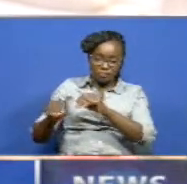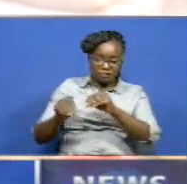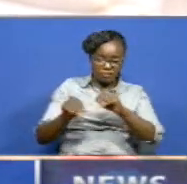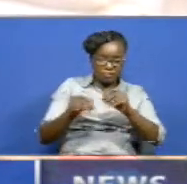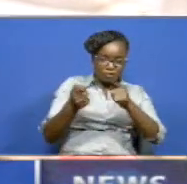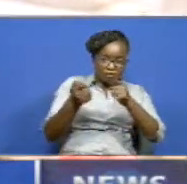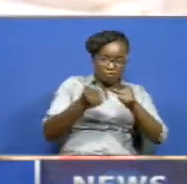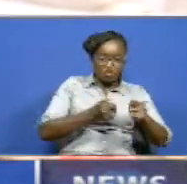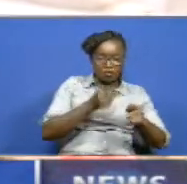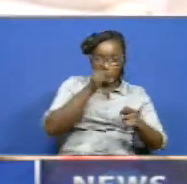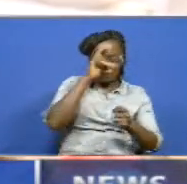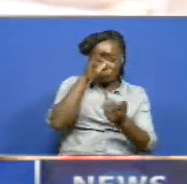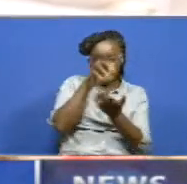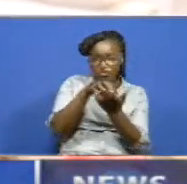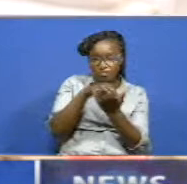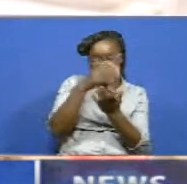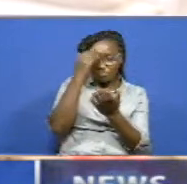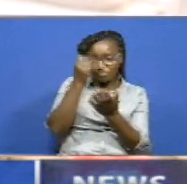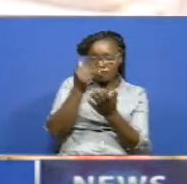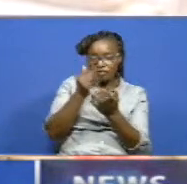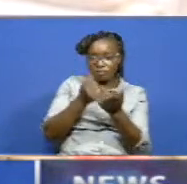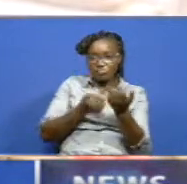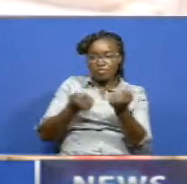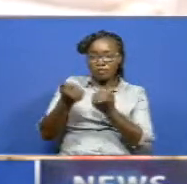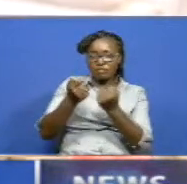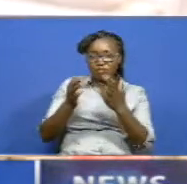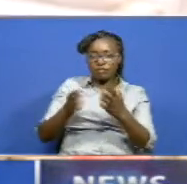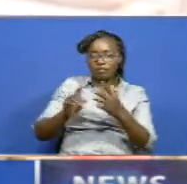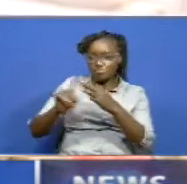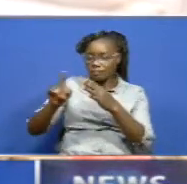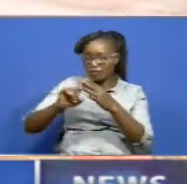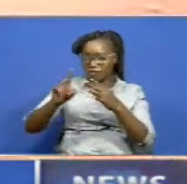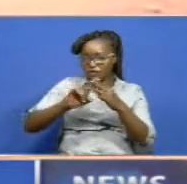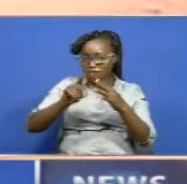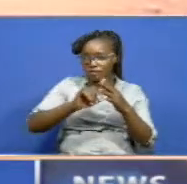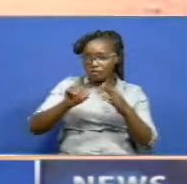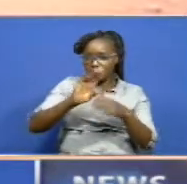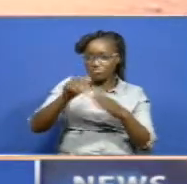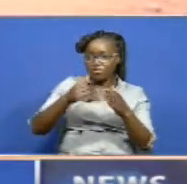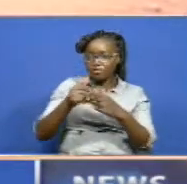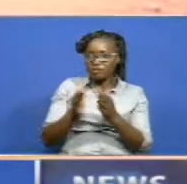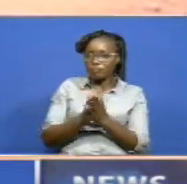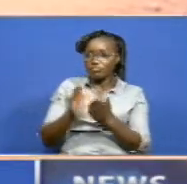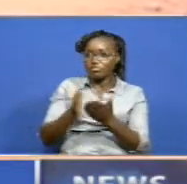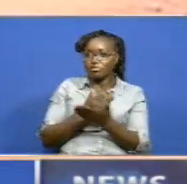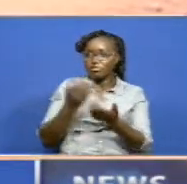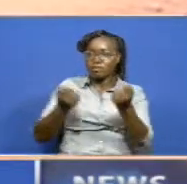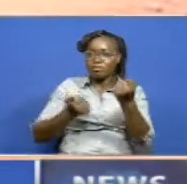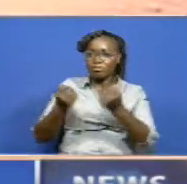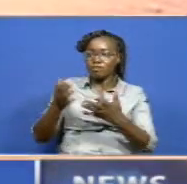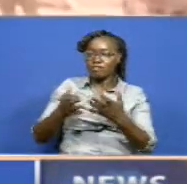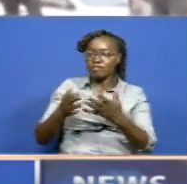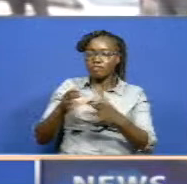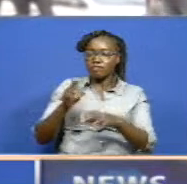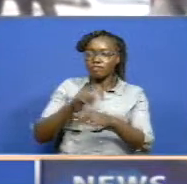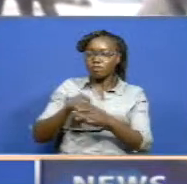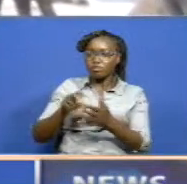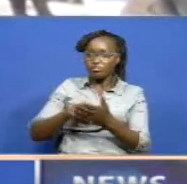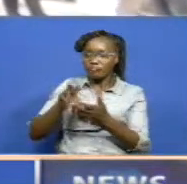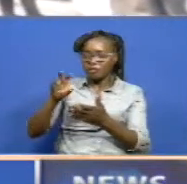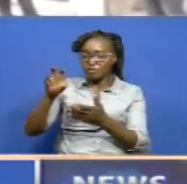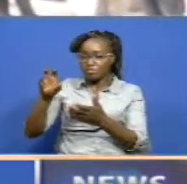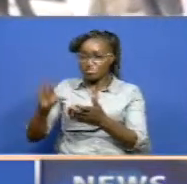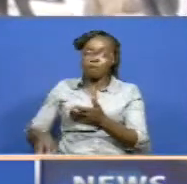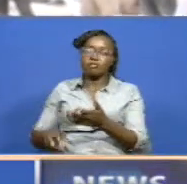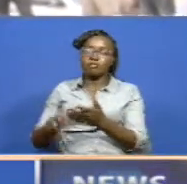station kwa sababu madereva yao wameweza kutoroka. Some of the vehicles were nabbed as they offloaded the illegal maize